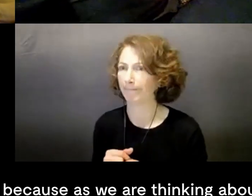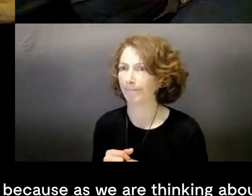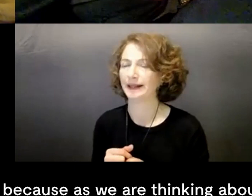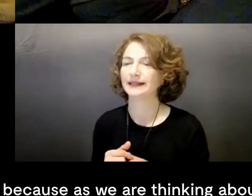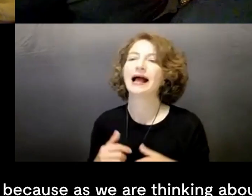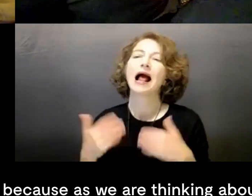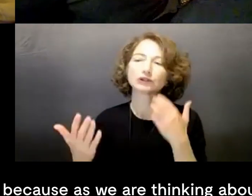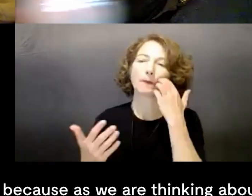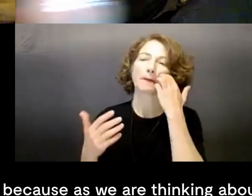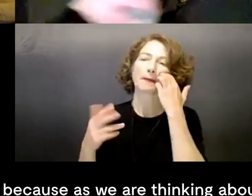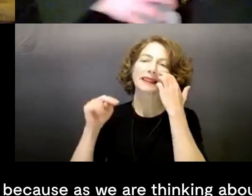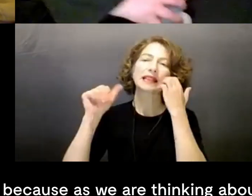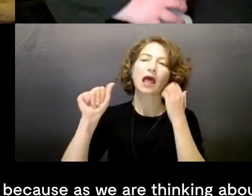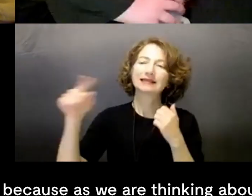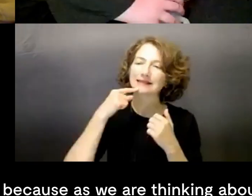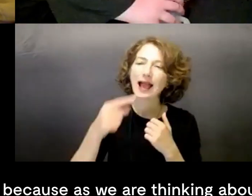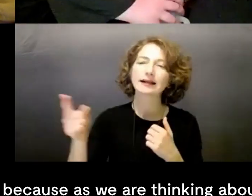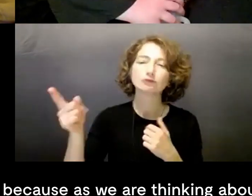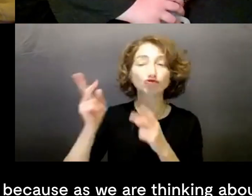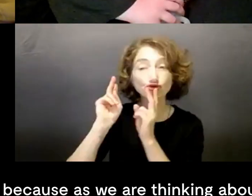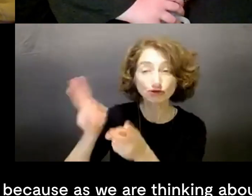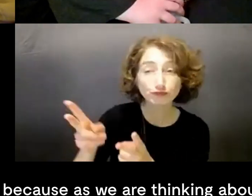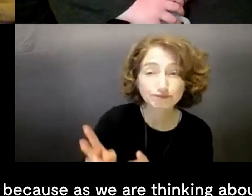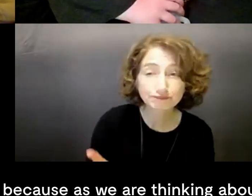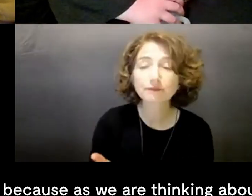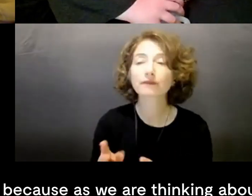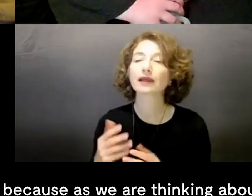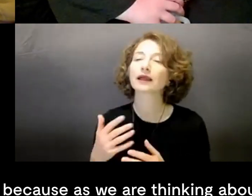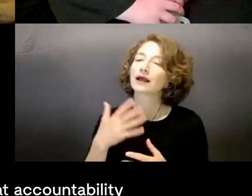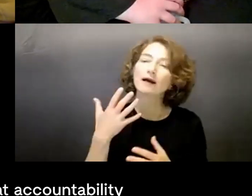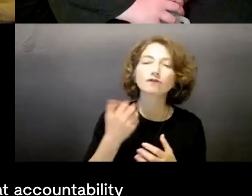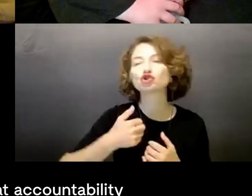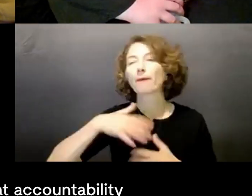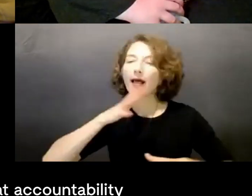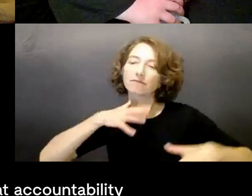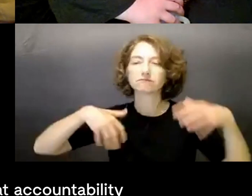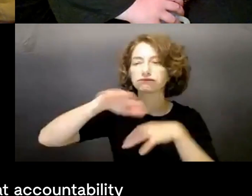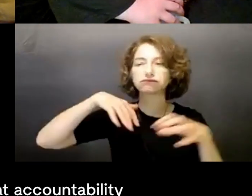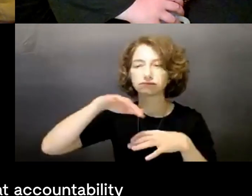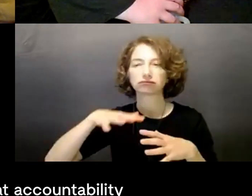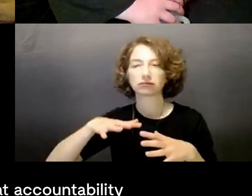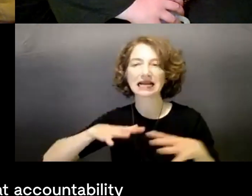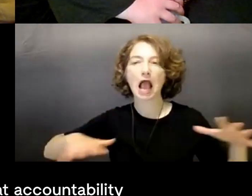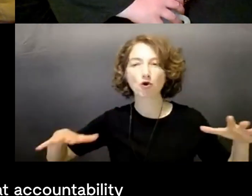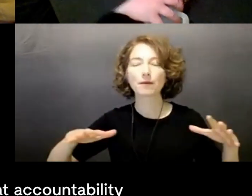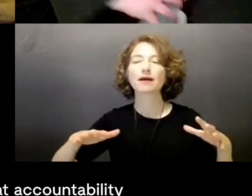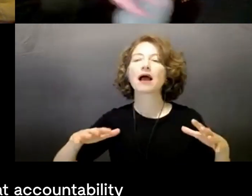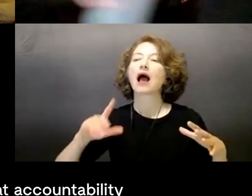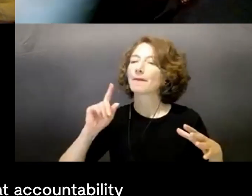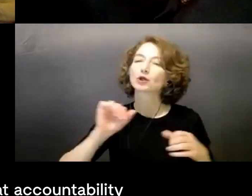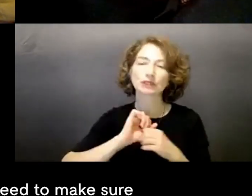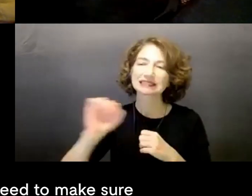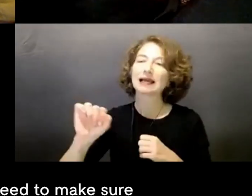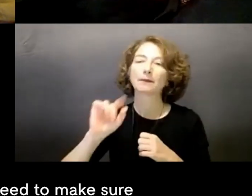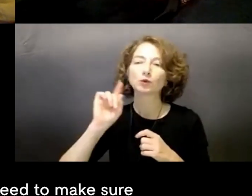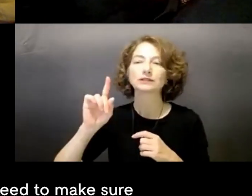as we're thinking about spaces that might be more messy, we need that accountability, as Noah was